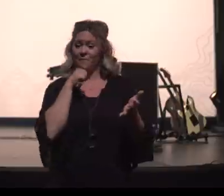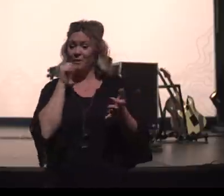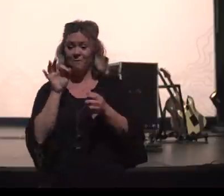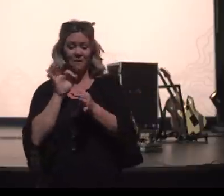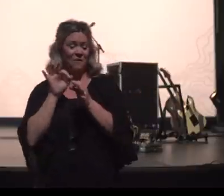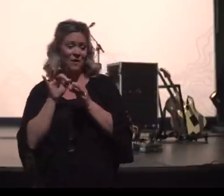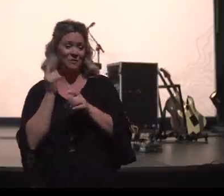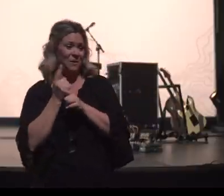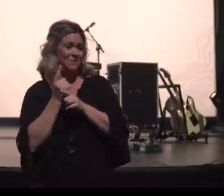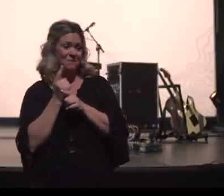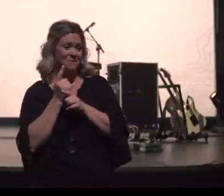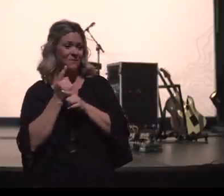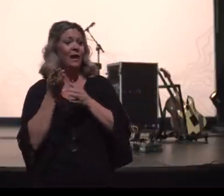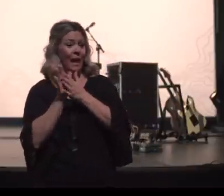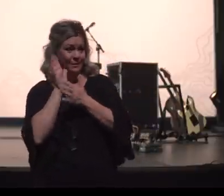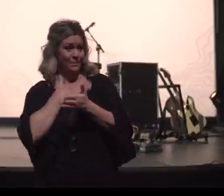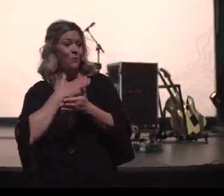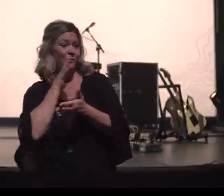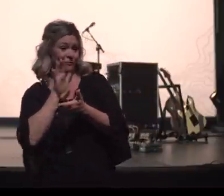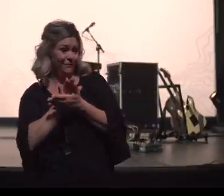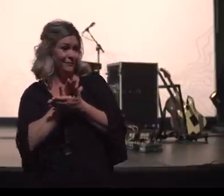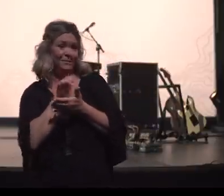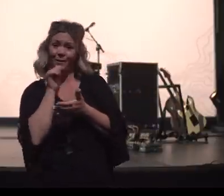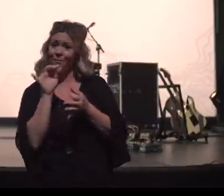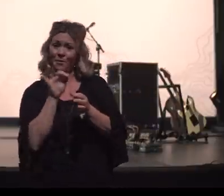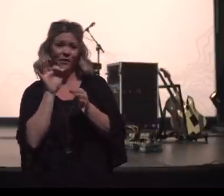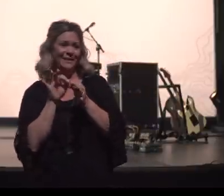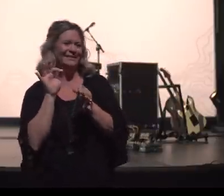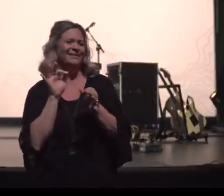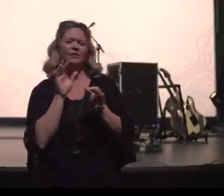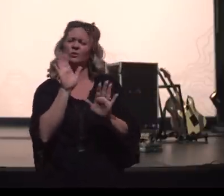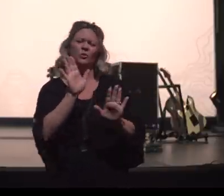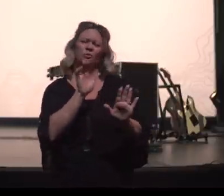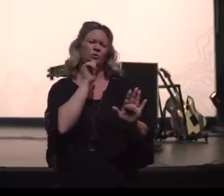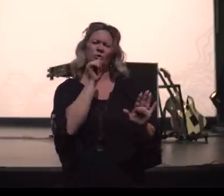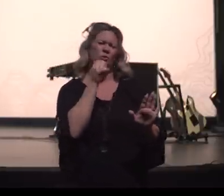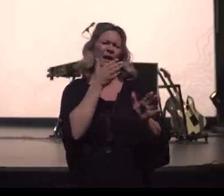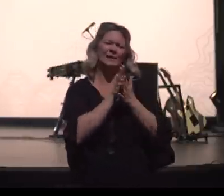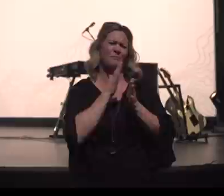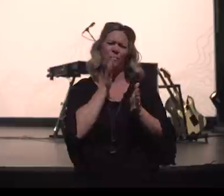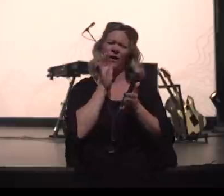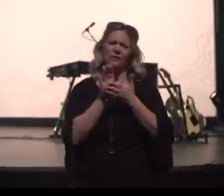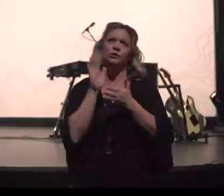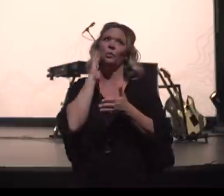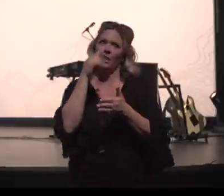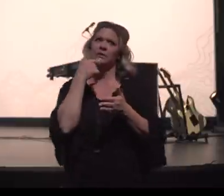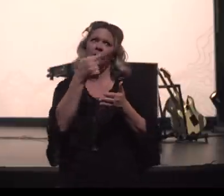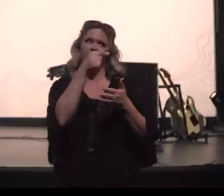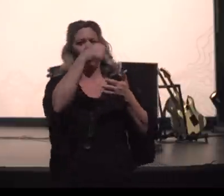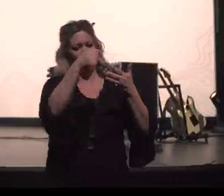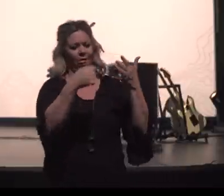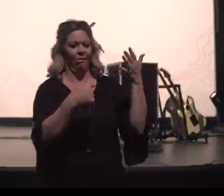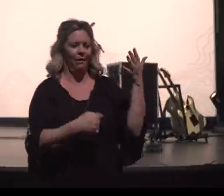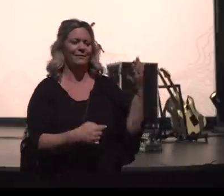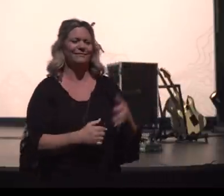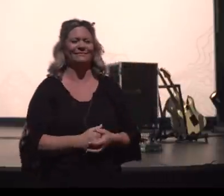I. Just ask my wife. Actually, don't ask my wife. You know, she's gonna like get all into things, you know.